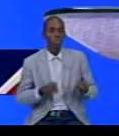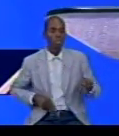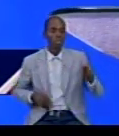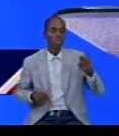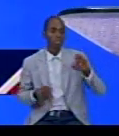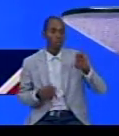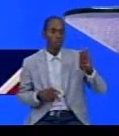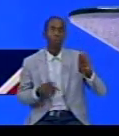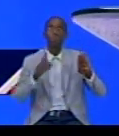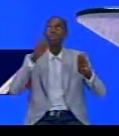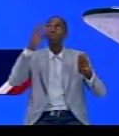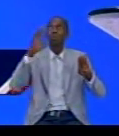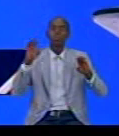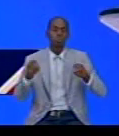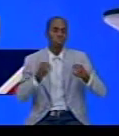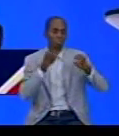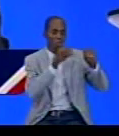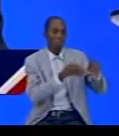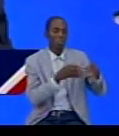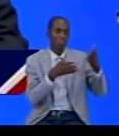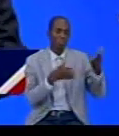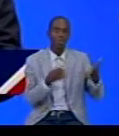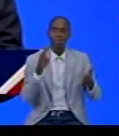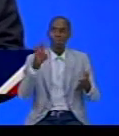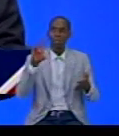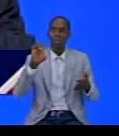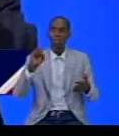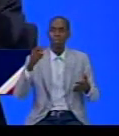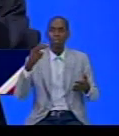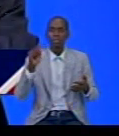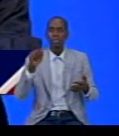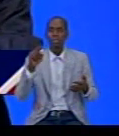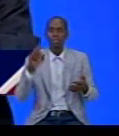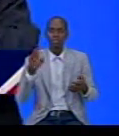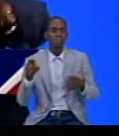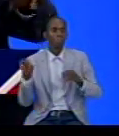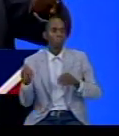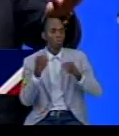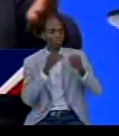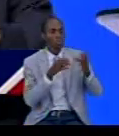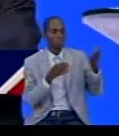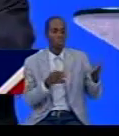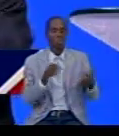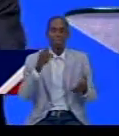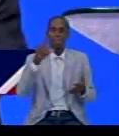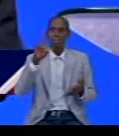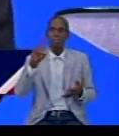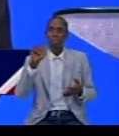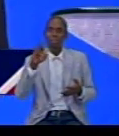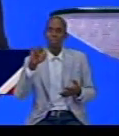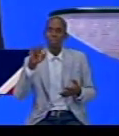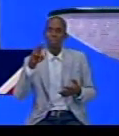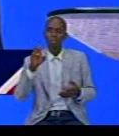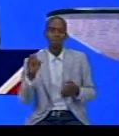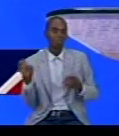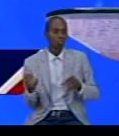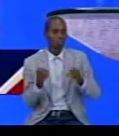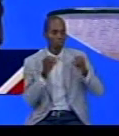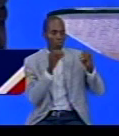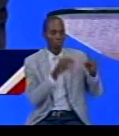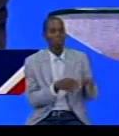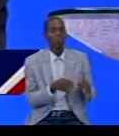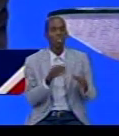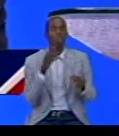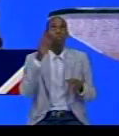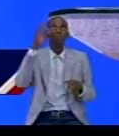him there. Even Belshazzar, he placed him. Even Darius, he placed him. Even Cyrus, he placed him there.